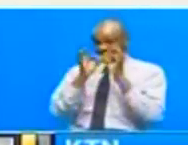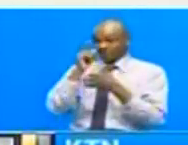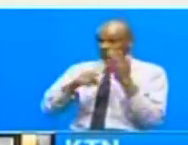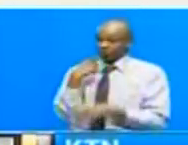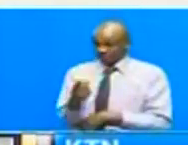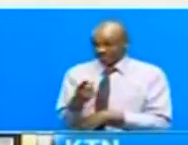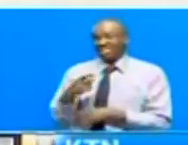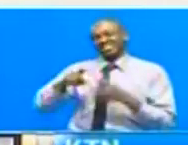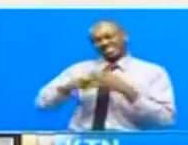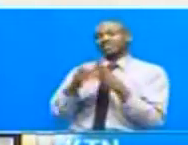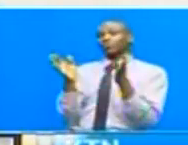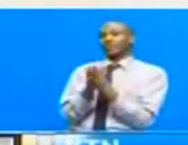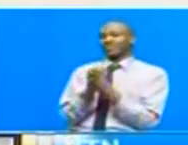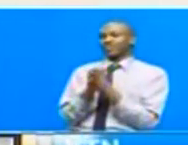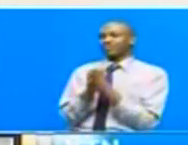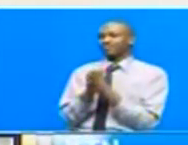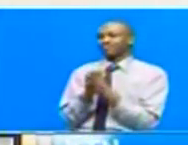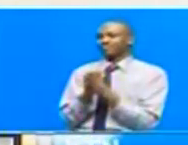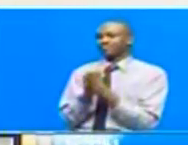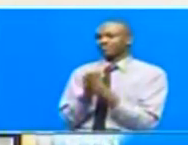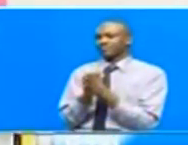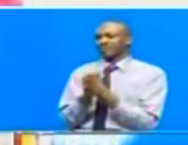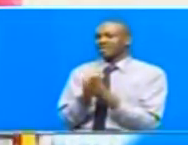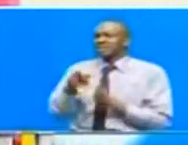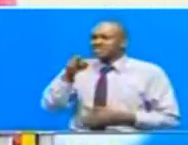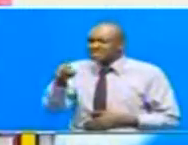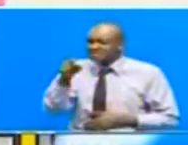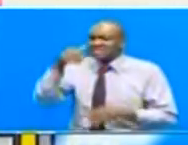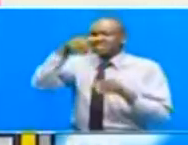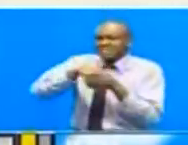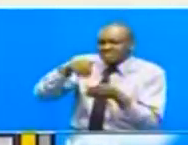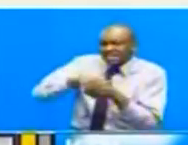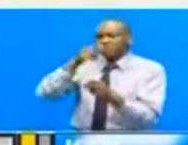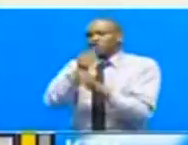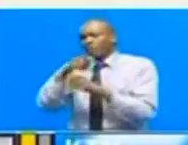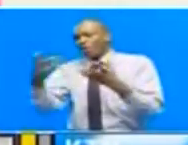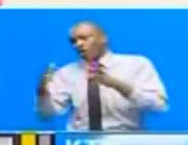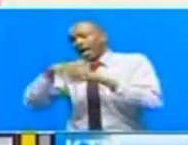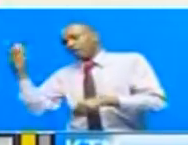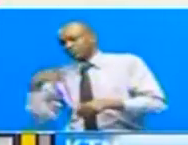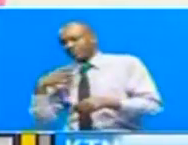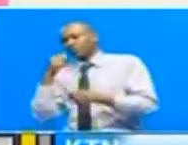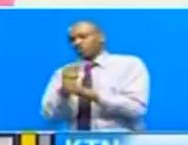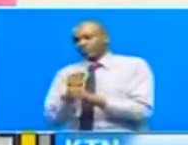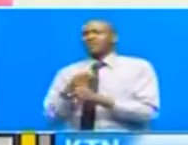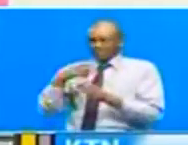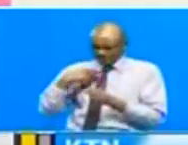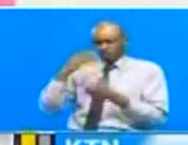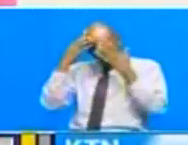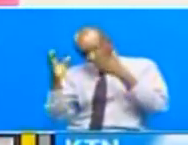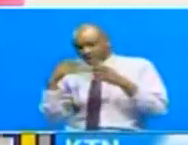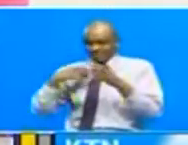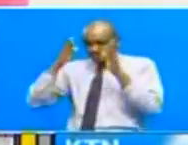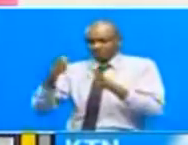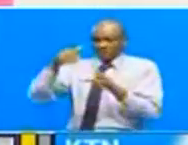let's start with this, yes? Is this an internal job or an external job? Because there's still some debate about that. We're not